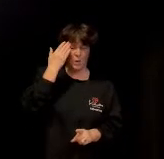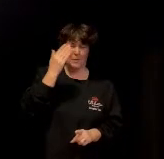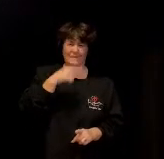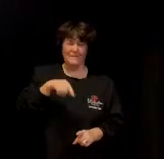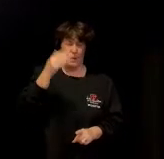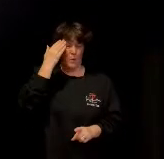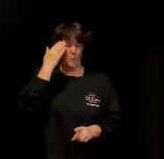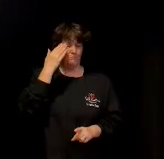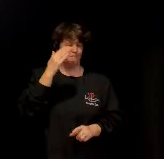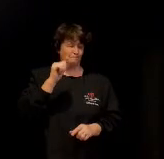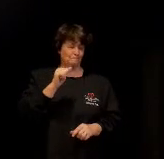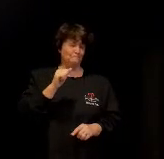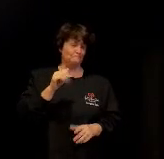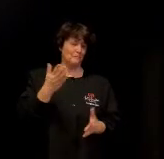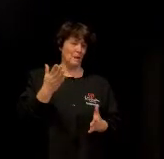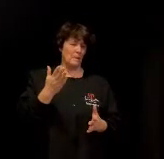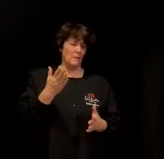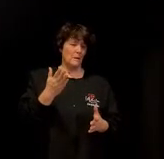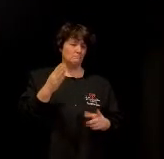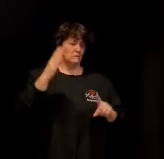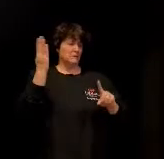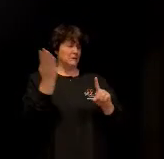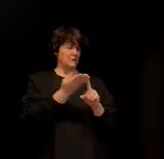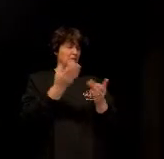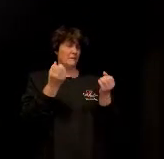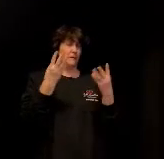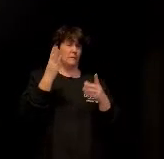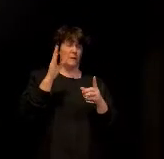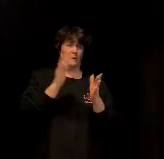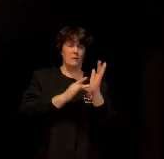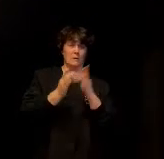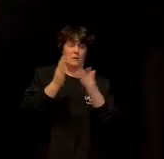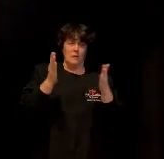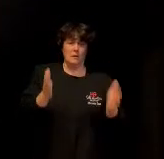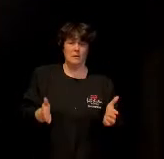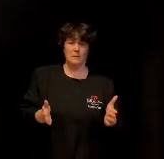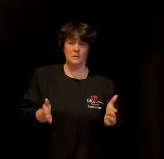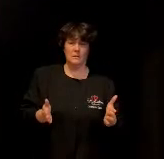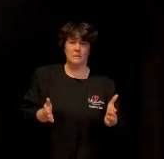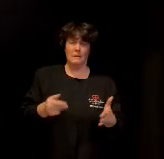but he's convinced Christians that God only speaks to the pulpit people.